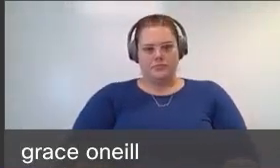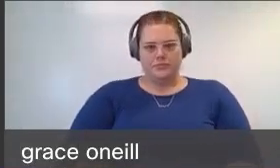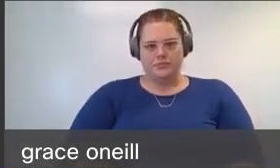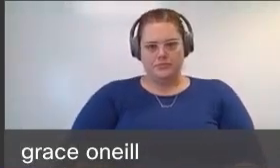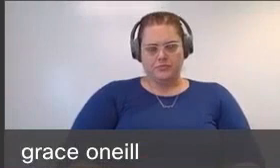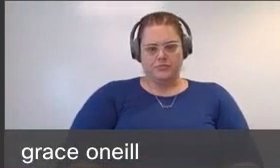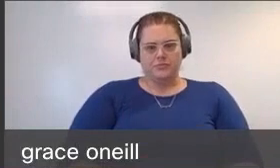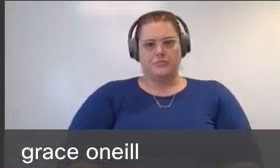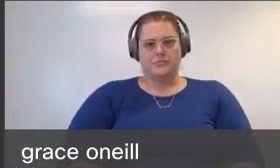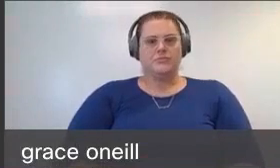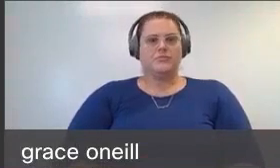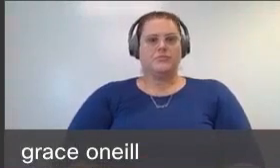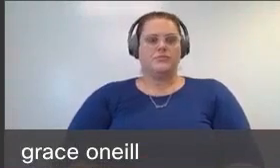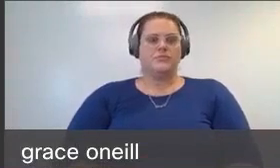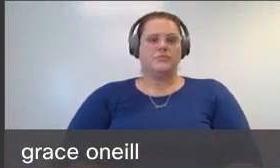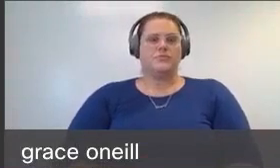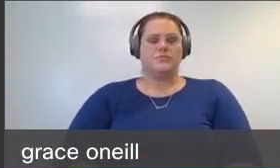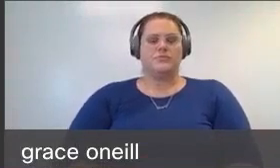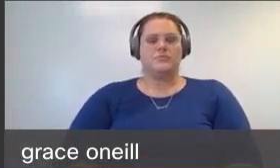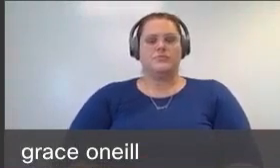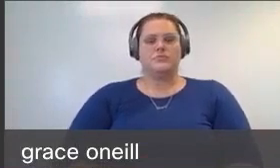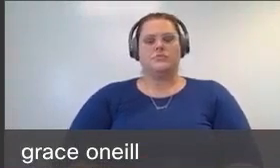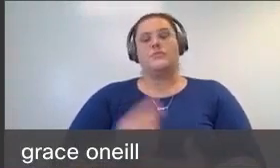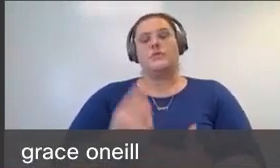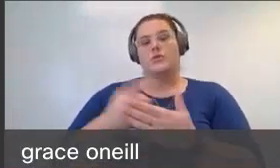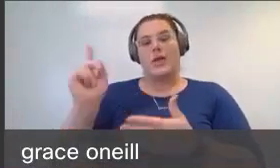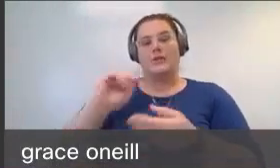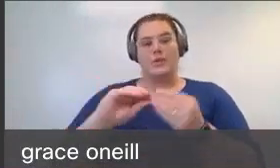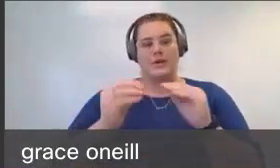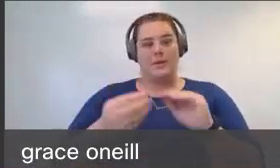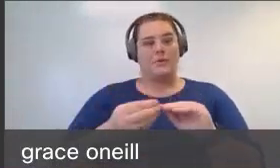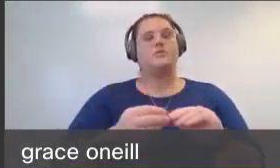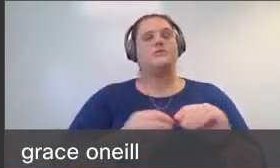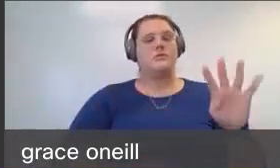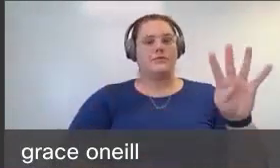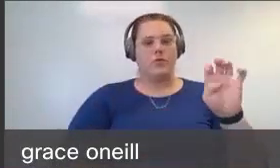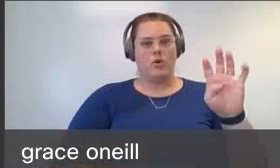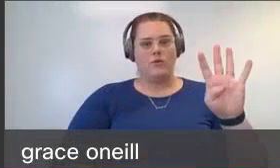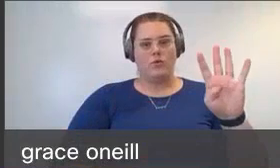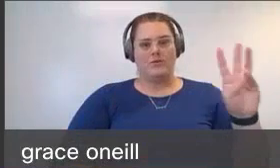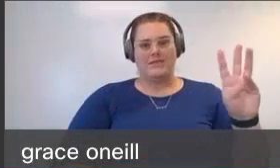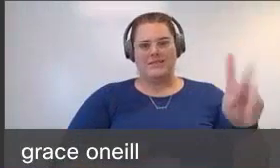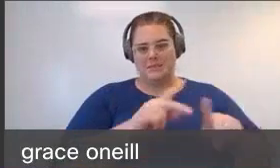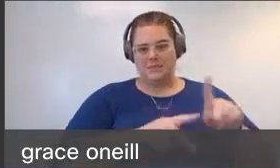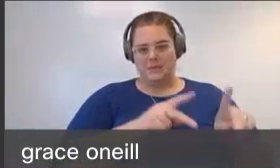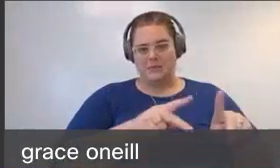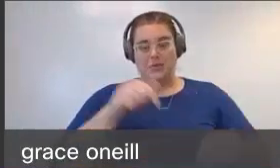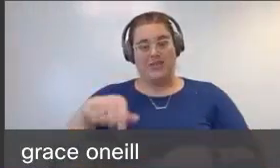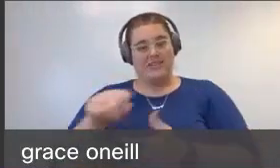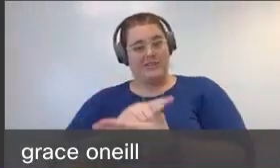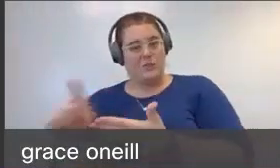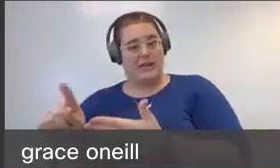So consistent with last week, 446 people. We haven't had any new diagnoses in the past week. We've